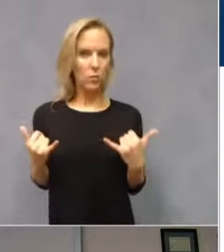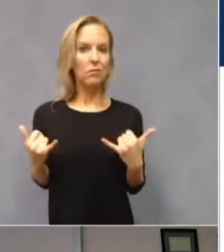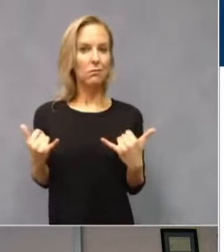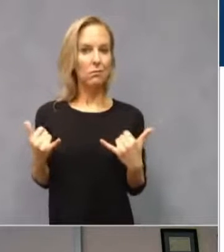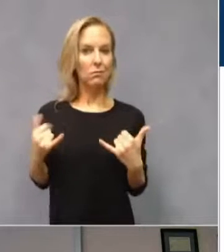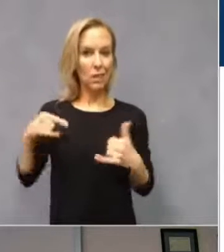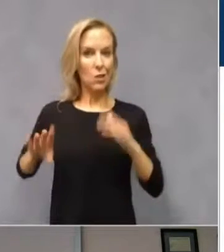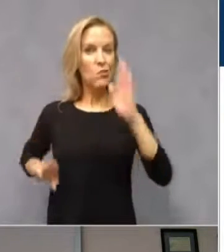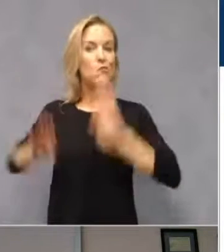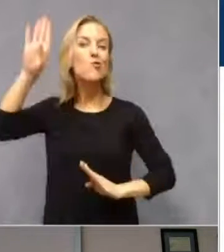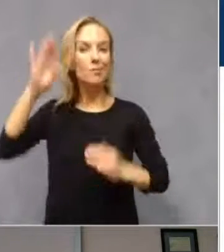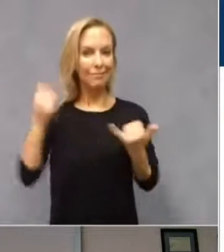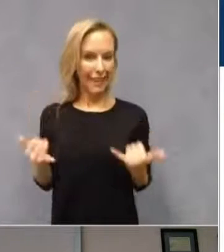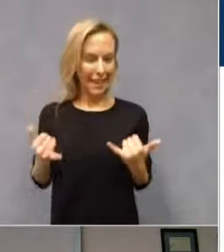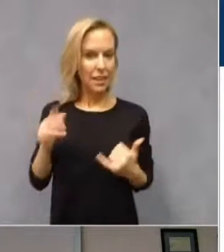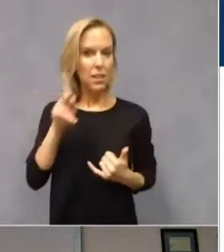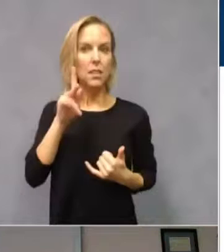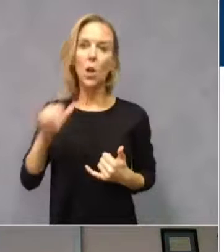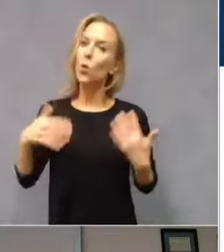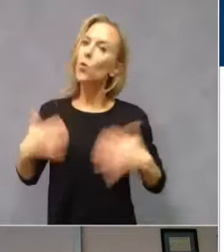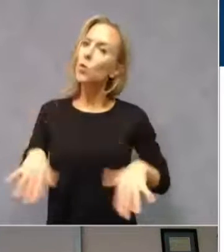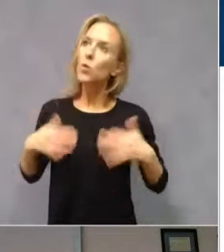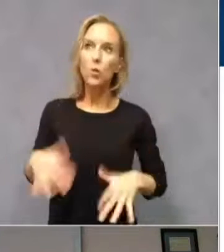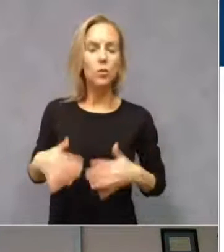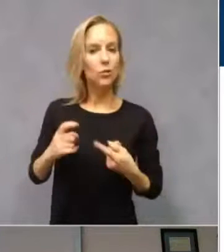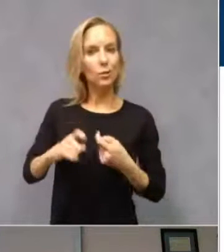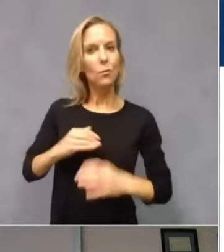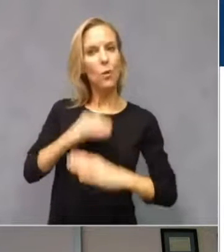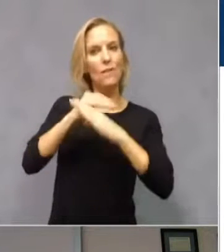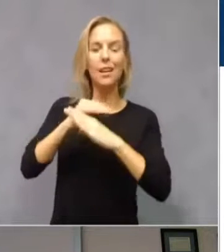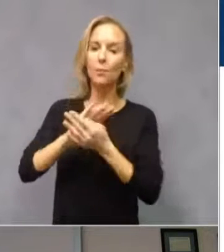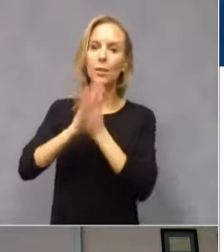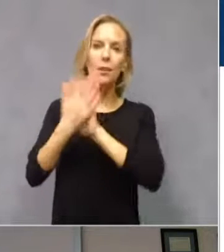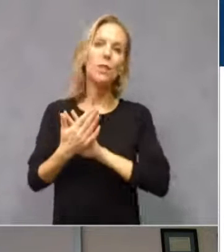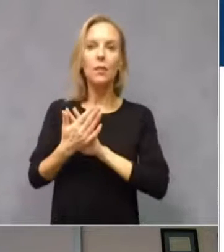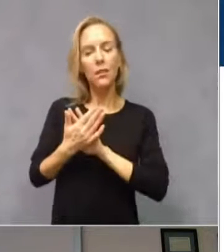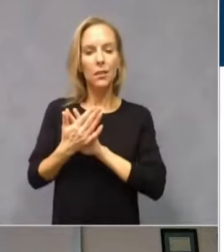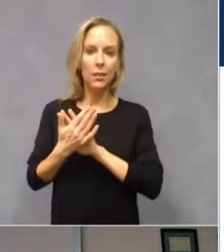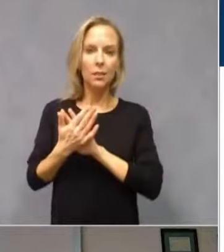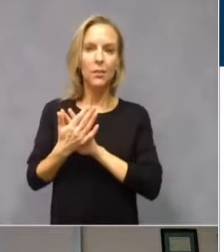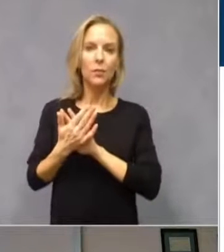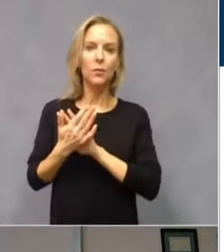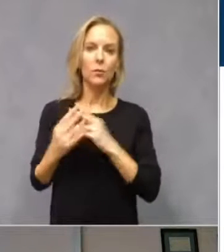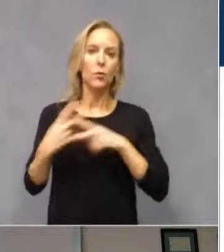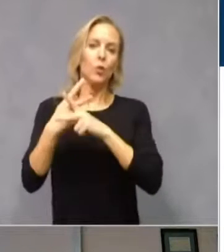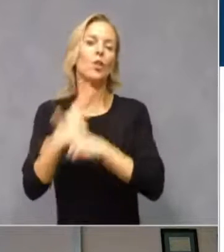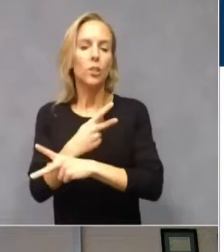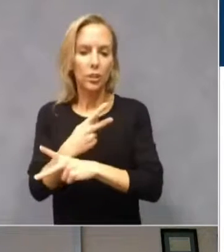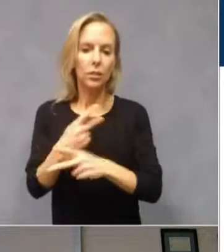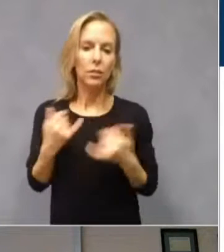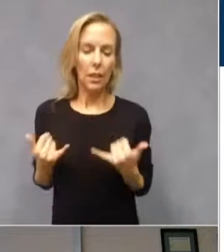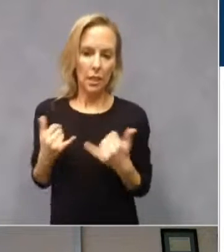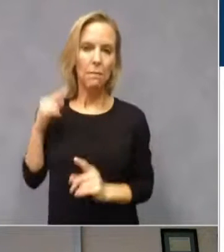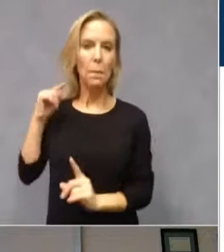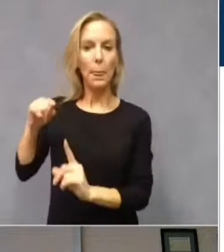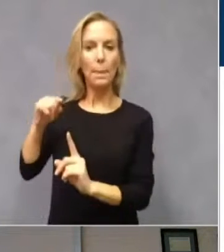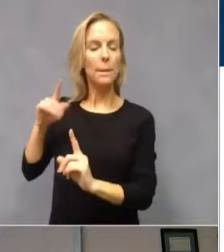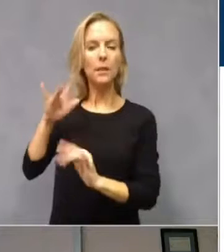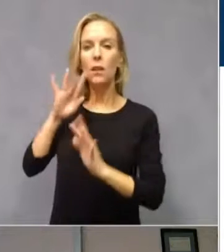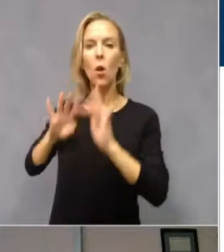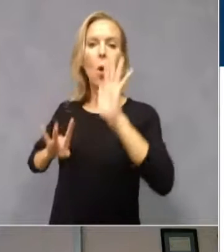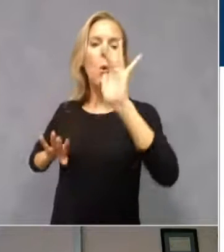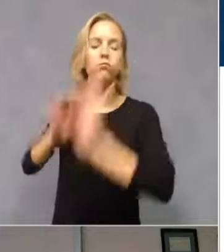one that Kentucky is desperately trying to prevent from becoming an even bigger crisis, has risen much more